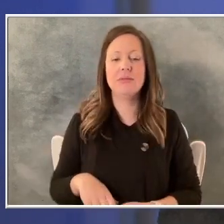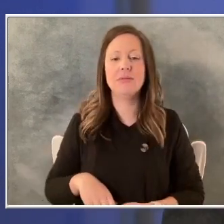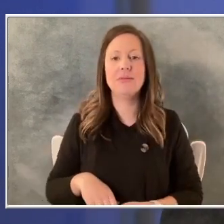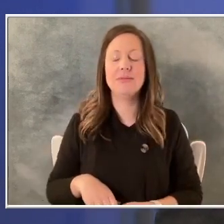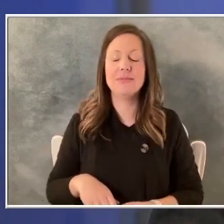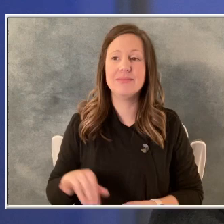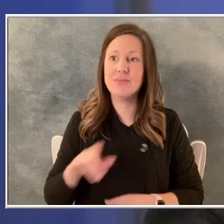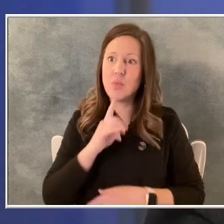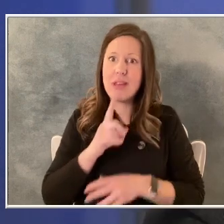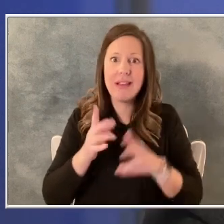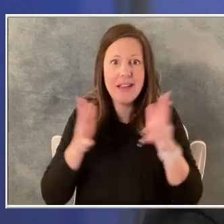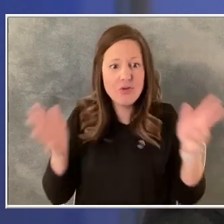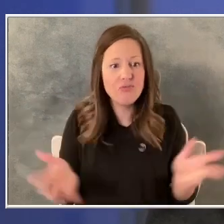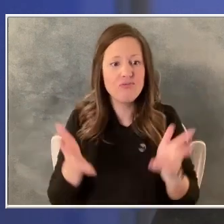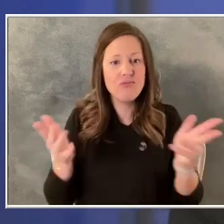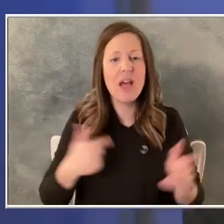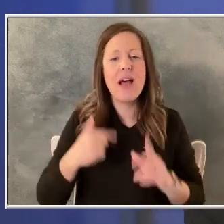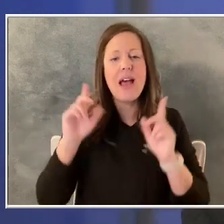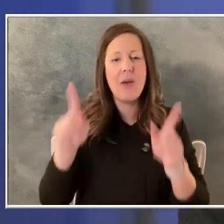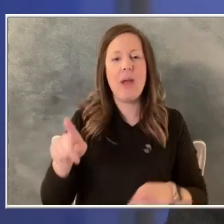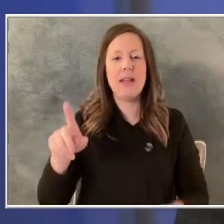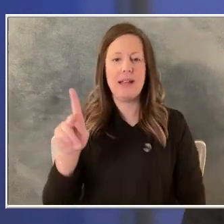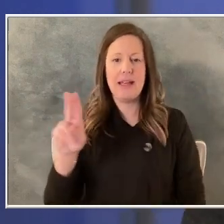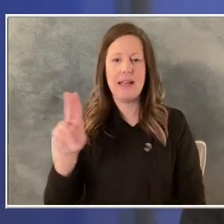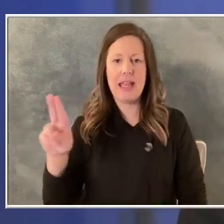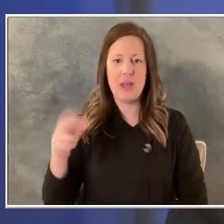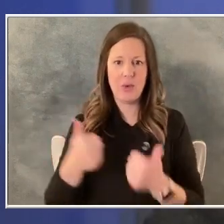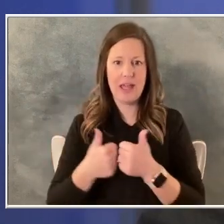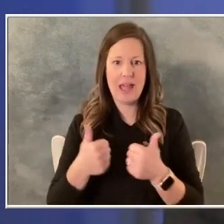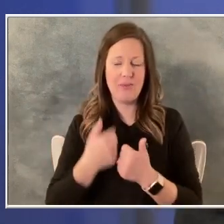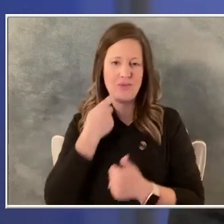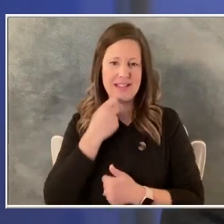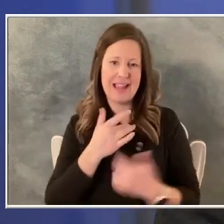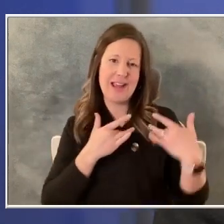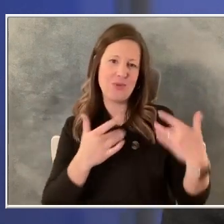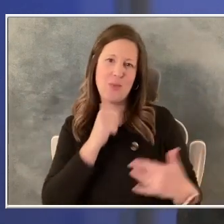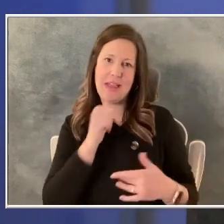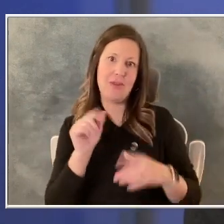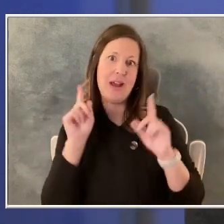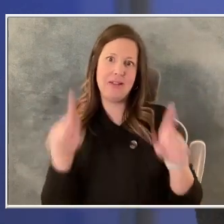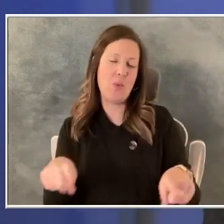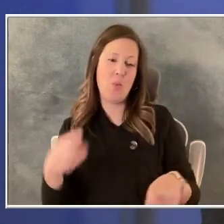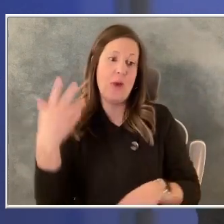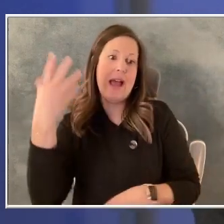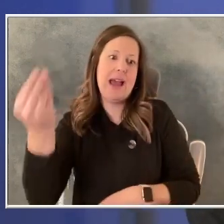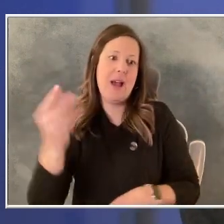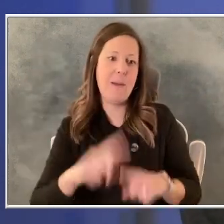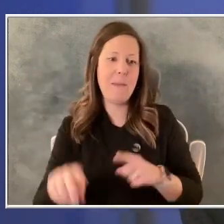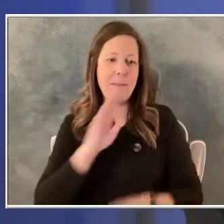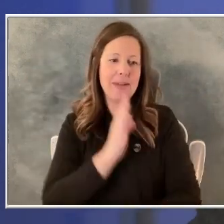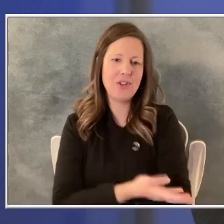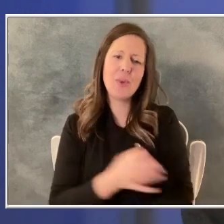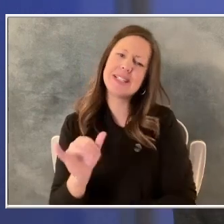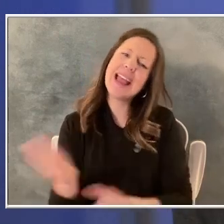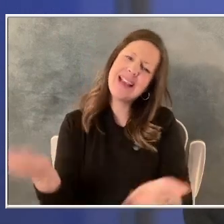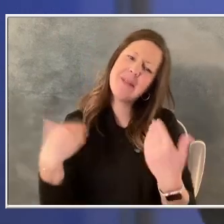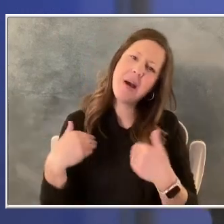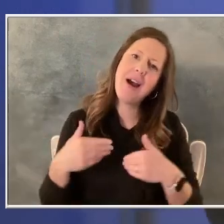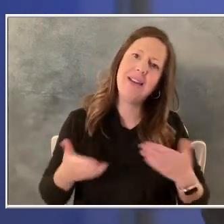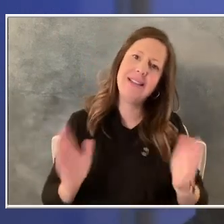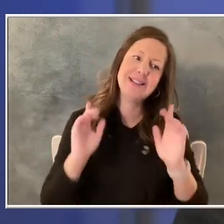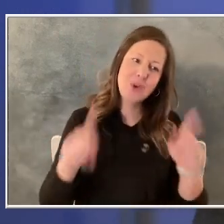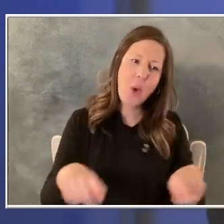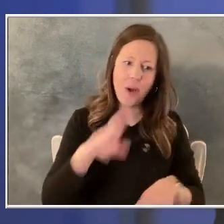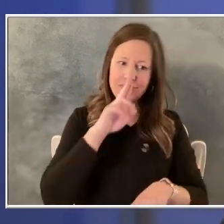to the KU game recently. I normally don't go out, but my daughter was like, no, come on, let's go out. And so